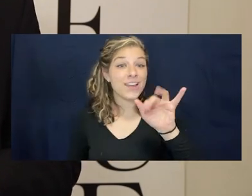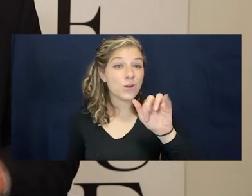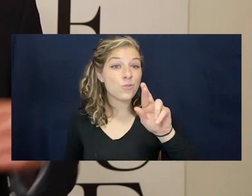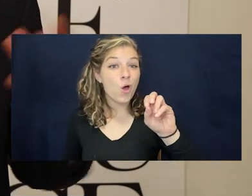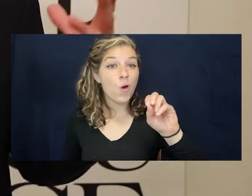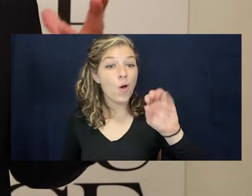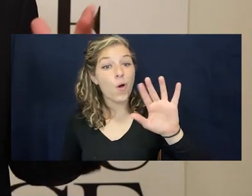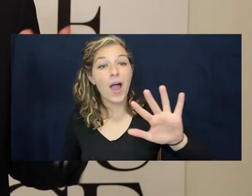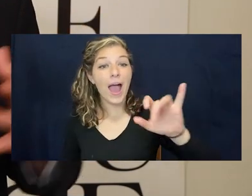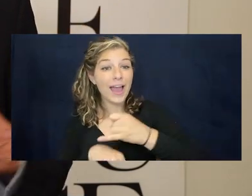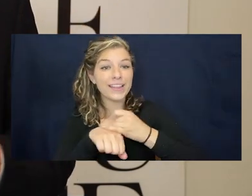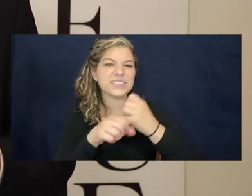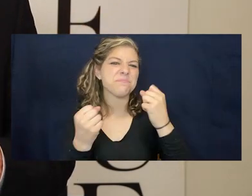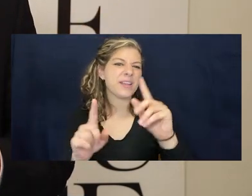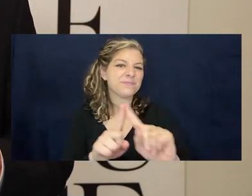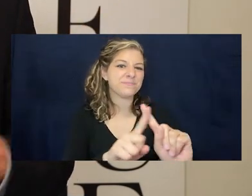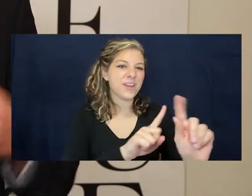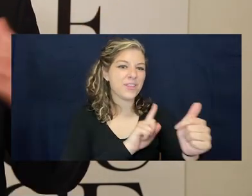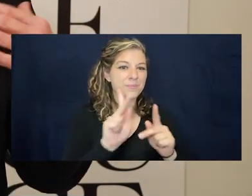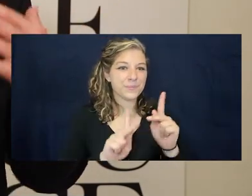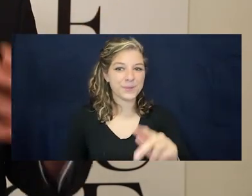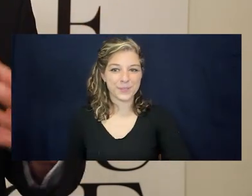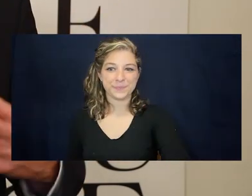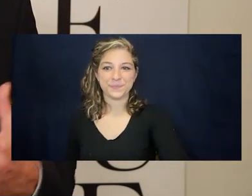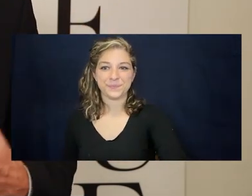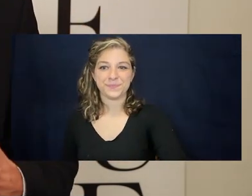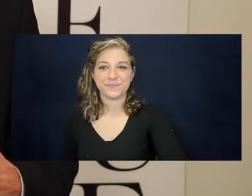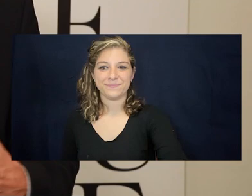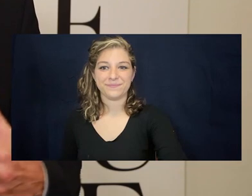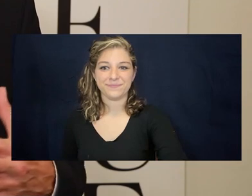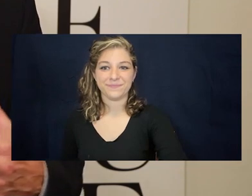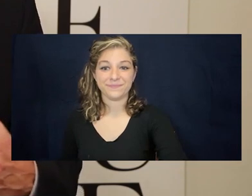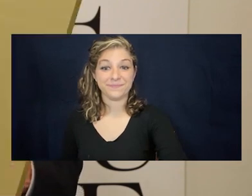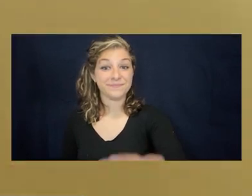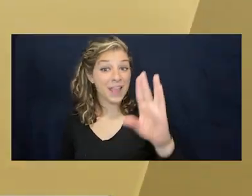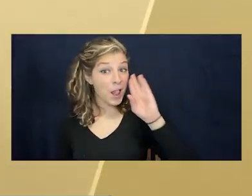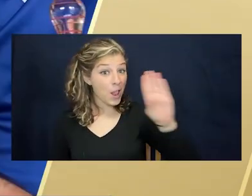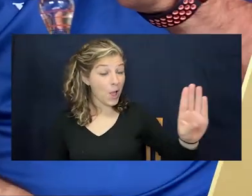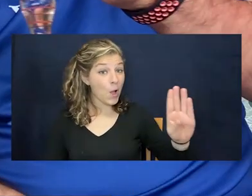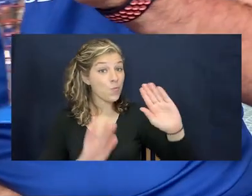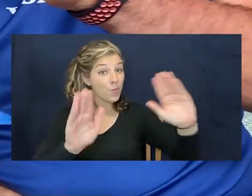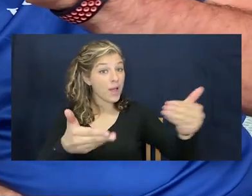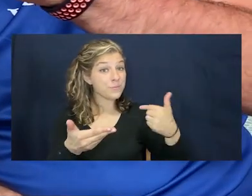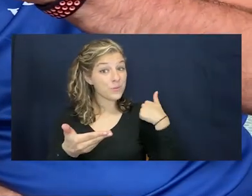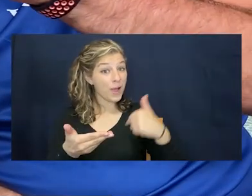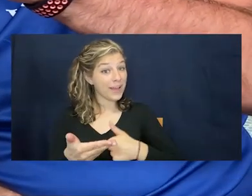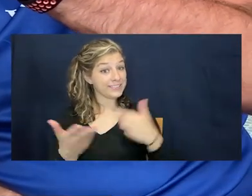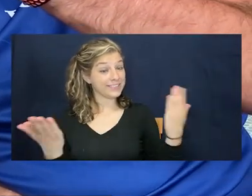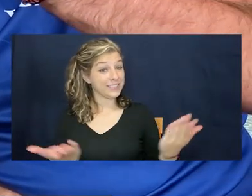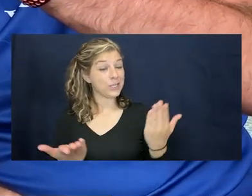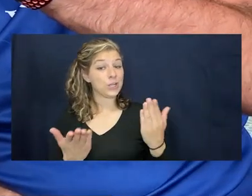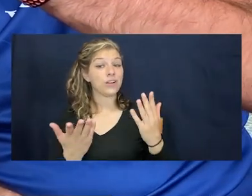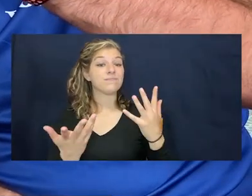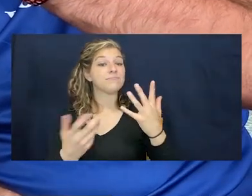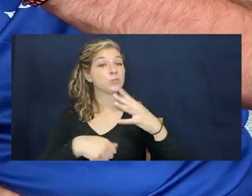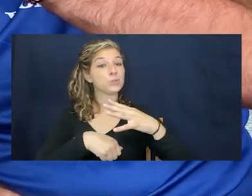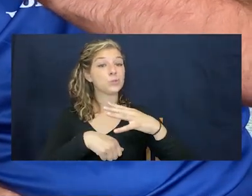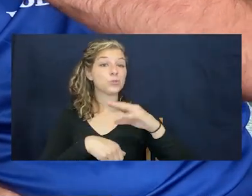Zealand, our friends in the Faroe Islands, and so many others. Hello and welcome to Team Freya in